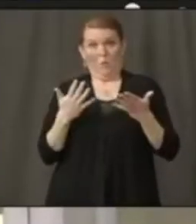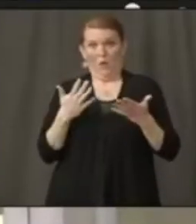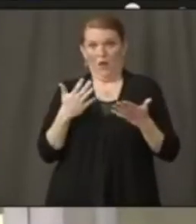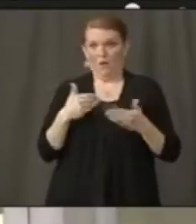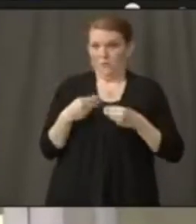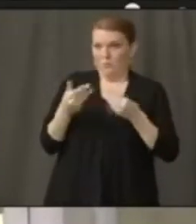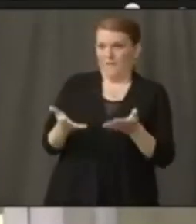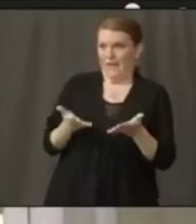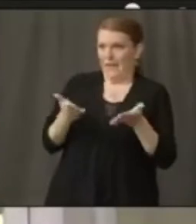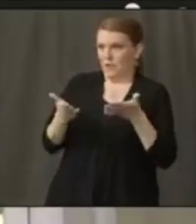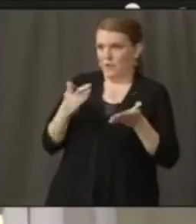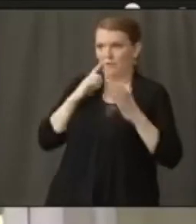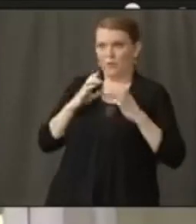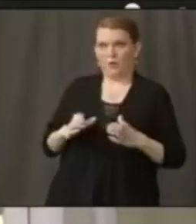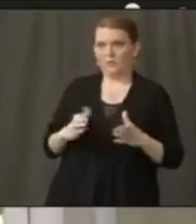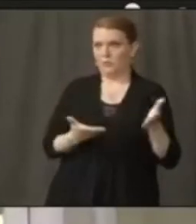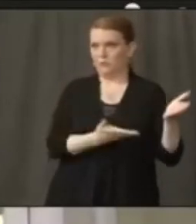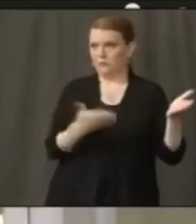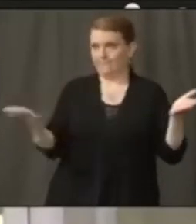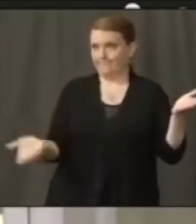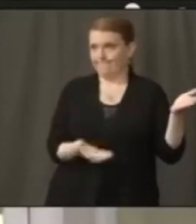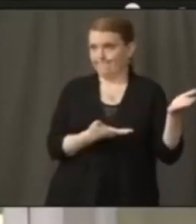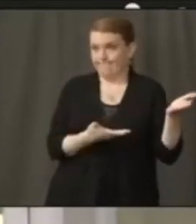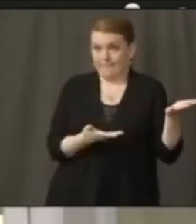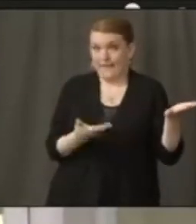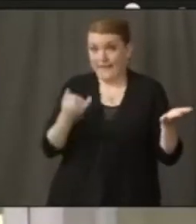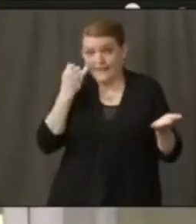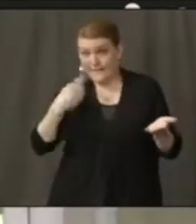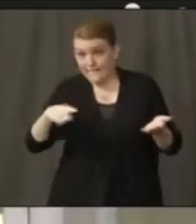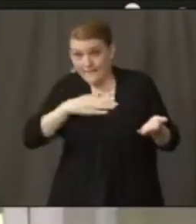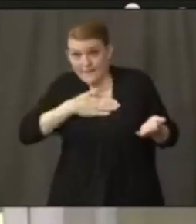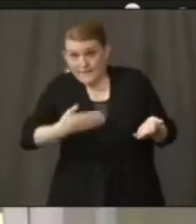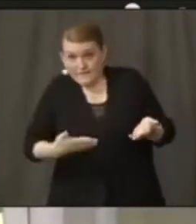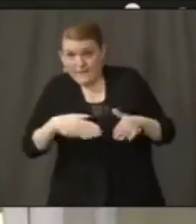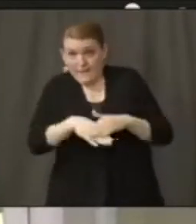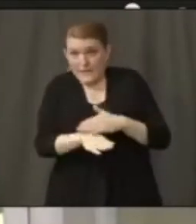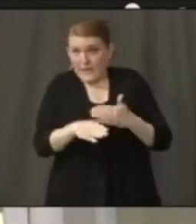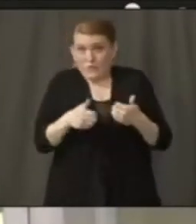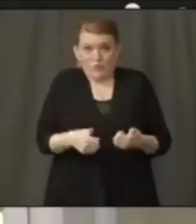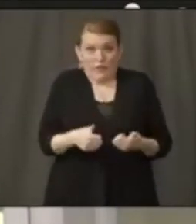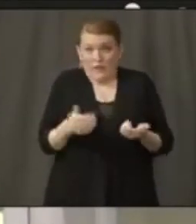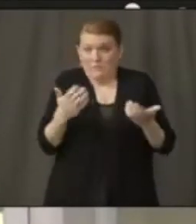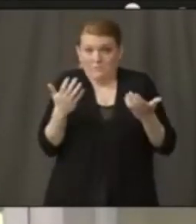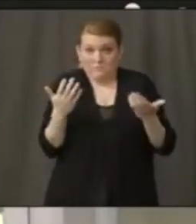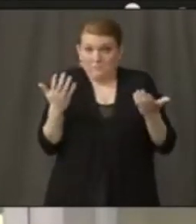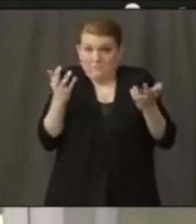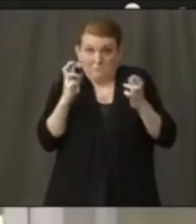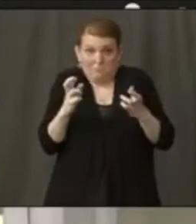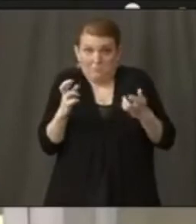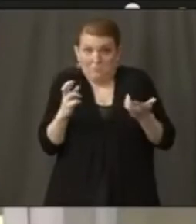way they best want to be served. And that's how I treat it. I'm sure Senator Cohen does the same.